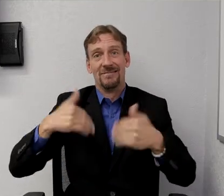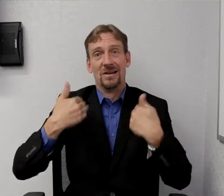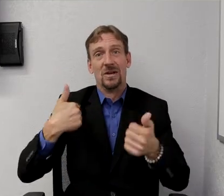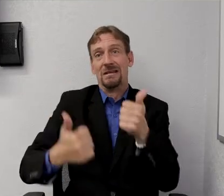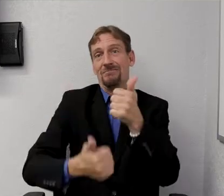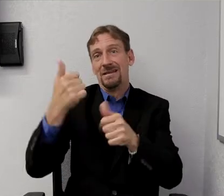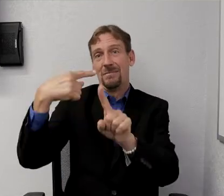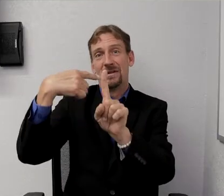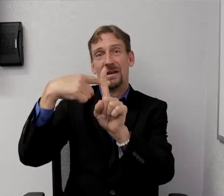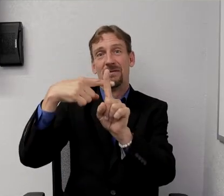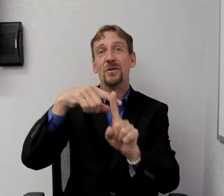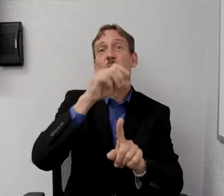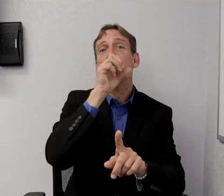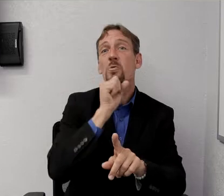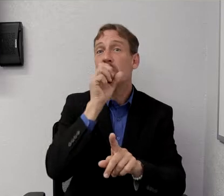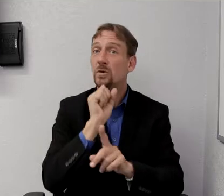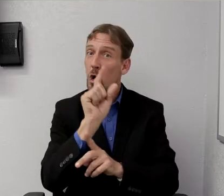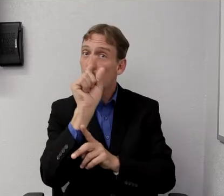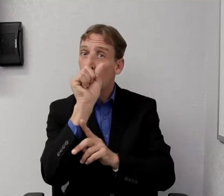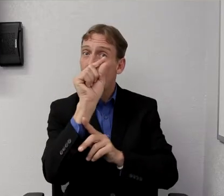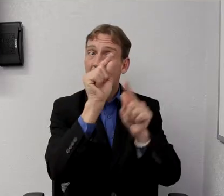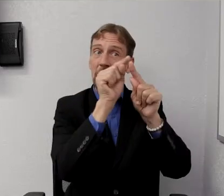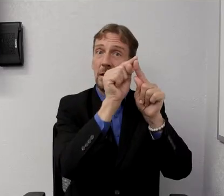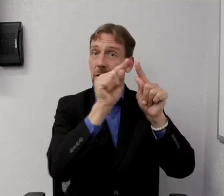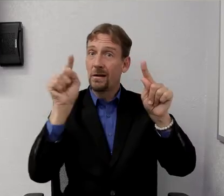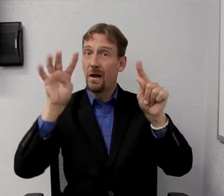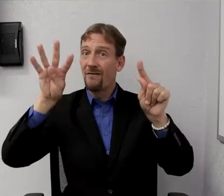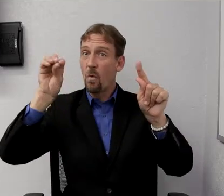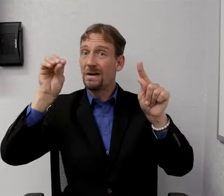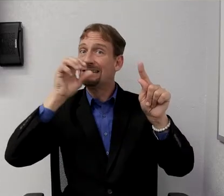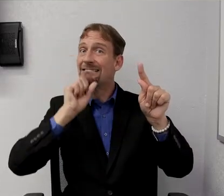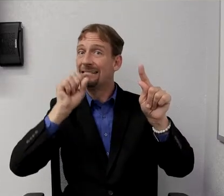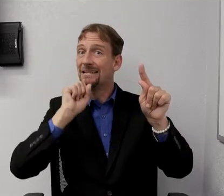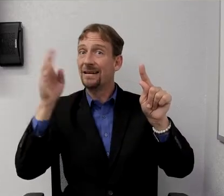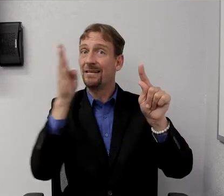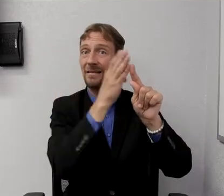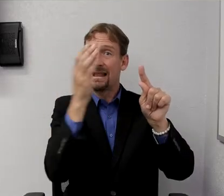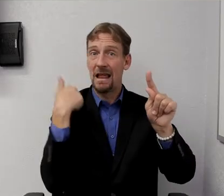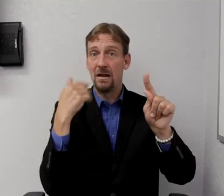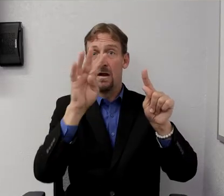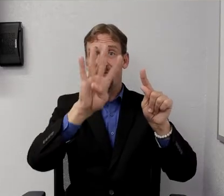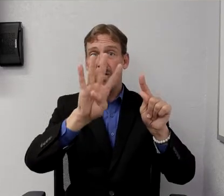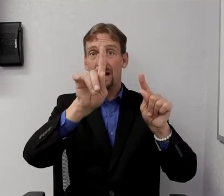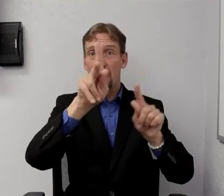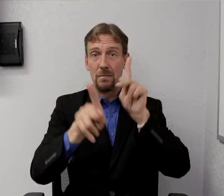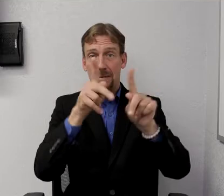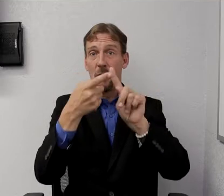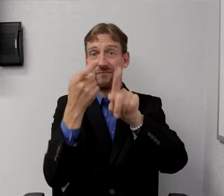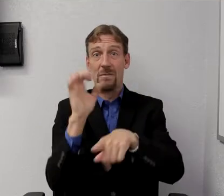testing positive, so say 20 to 40 years old. We've had 41 of the 94 in that age